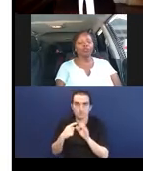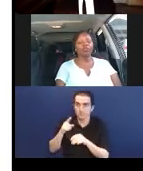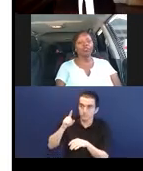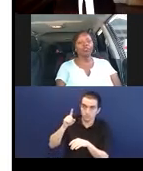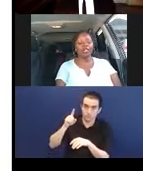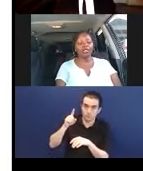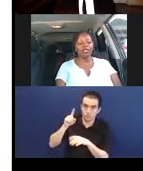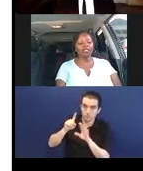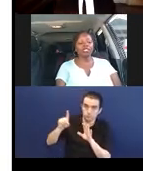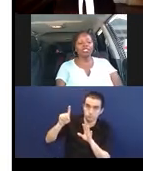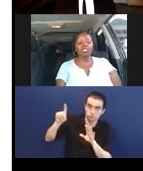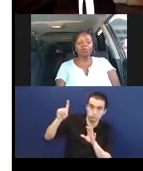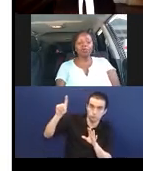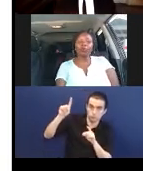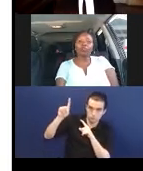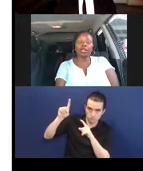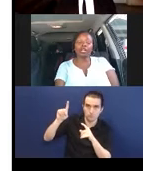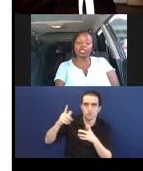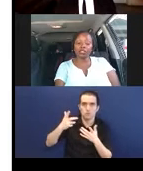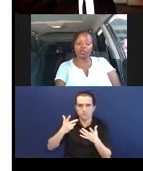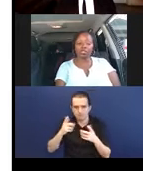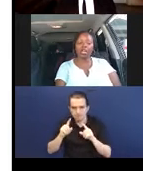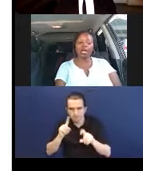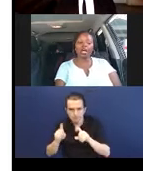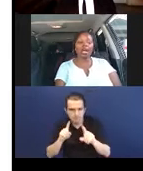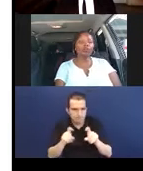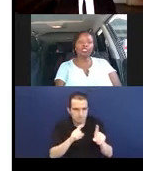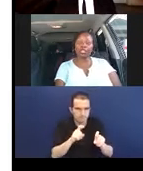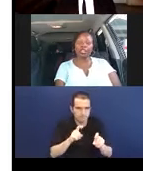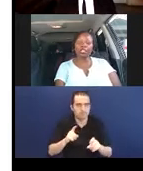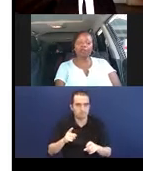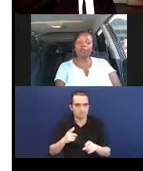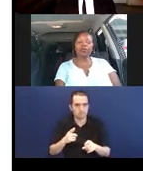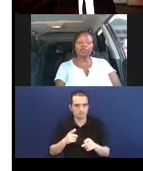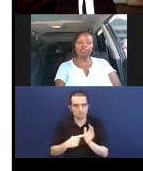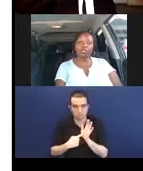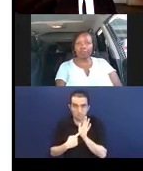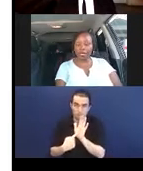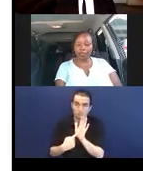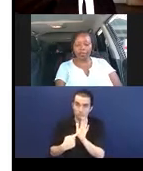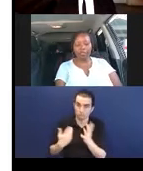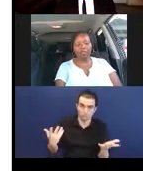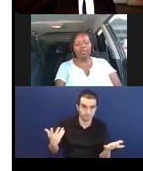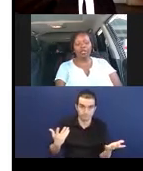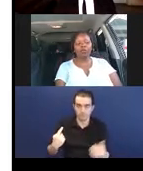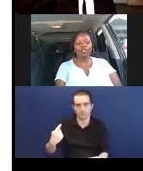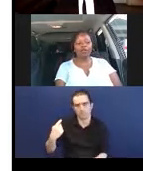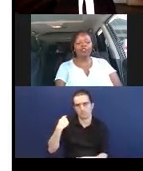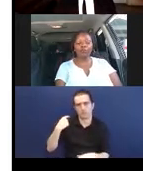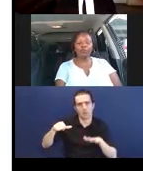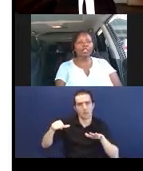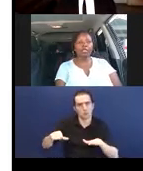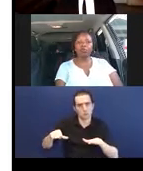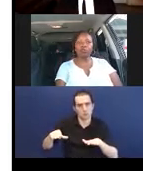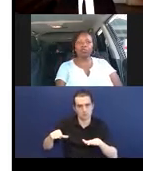discovered, or the findings, is that disabled people's organizations are not generally being consulted by governments, with a